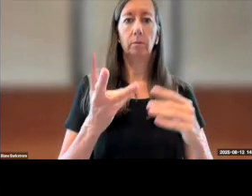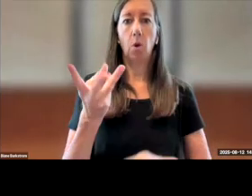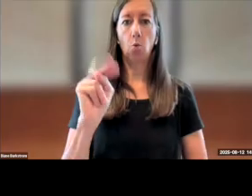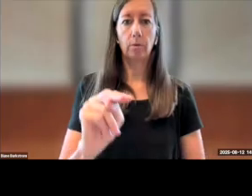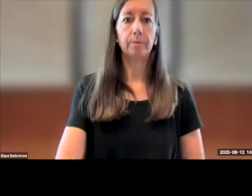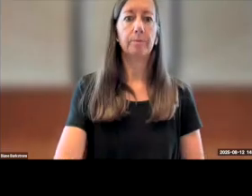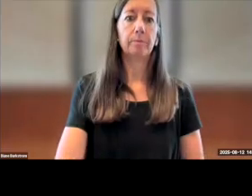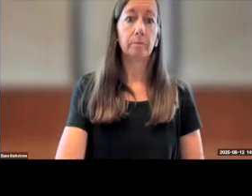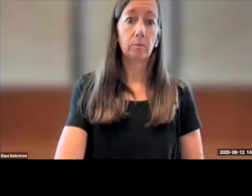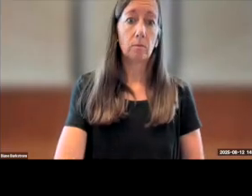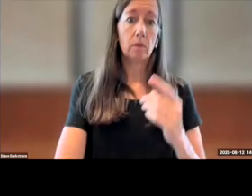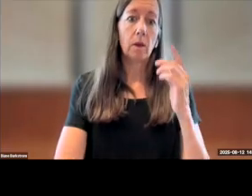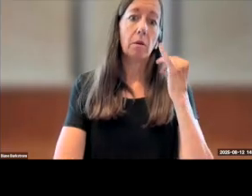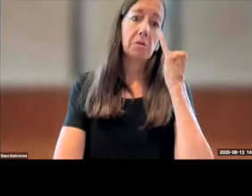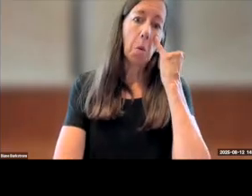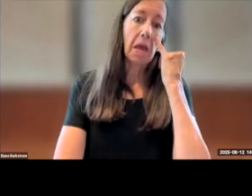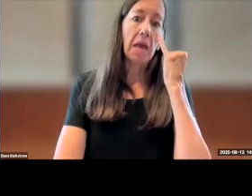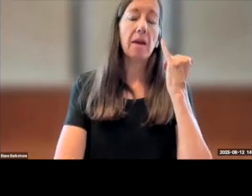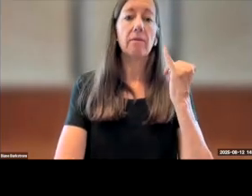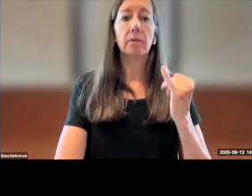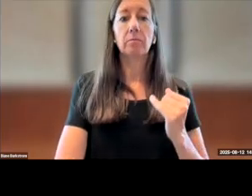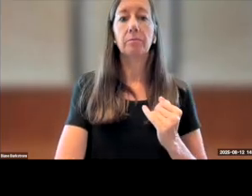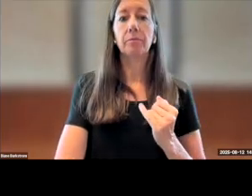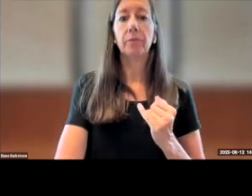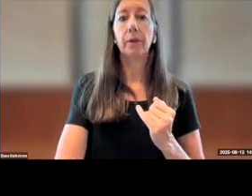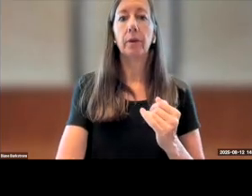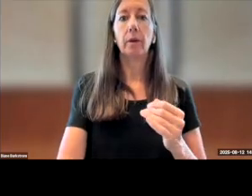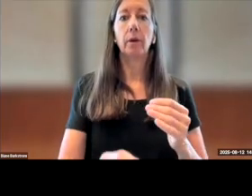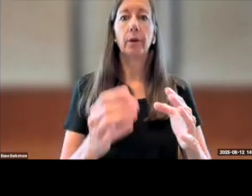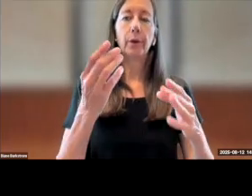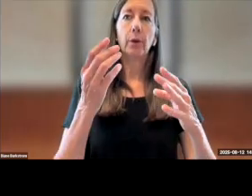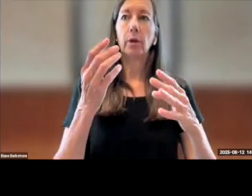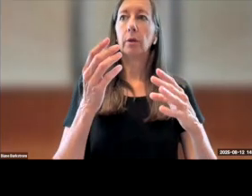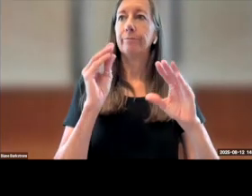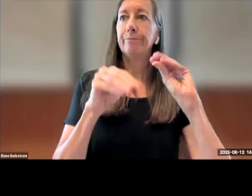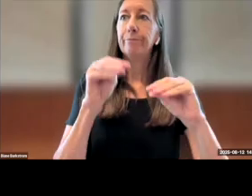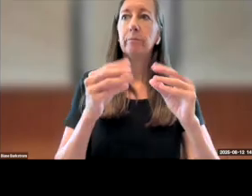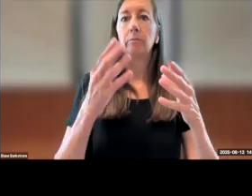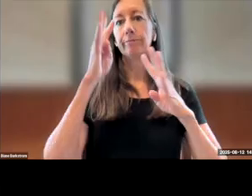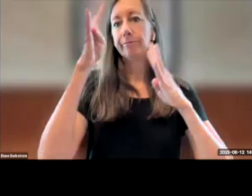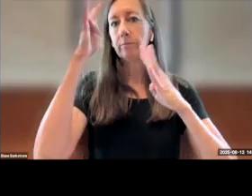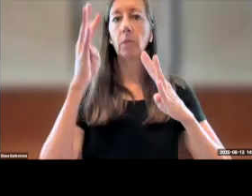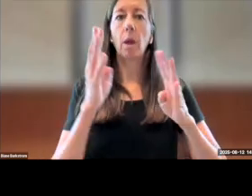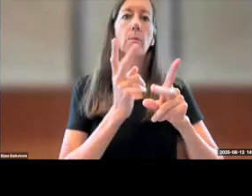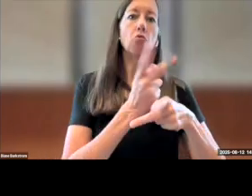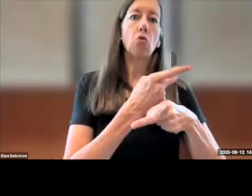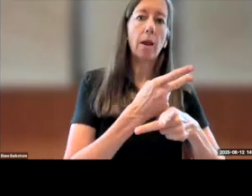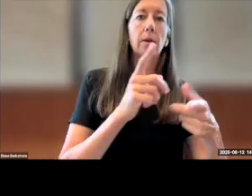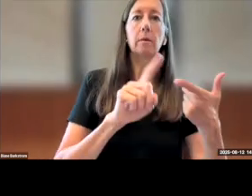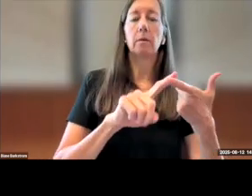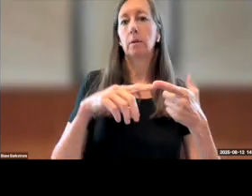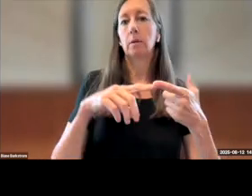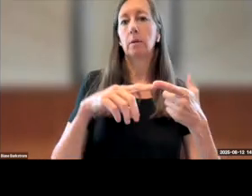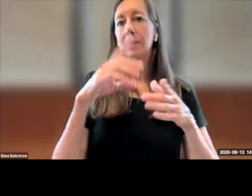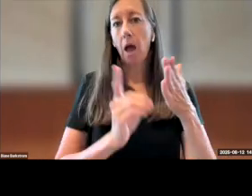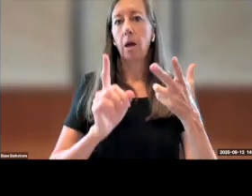you're putting together products, design, choreography, things like that, there should be a place